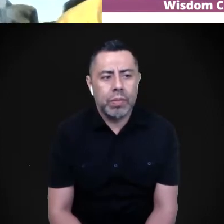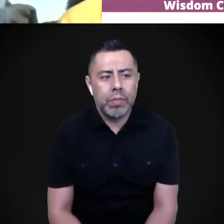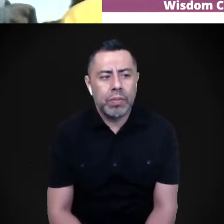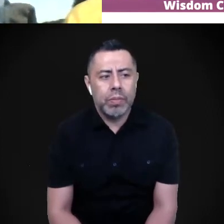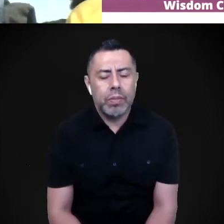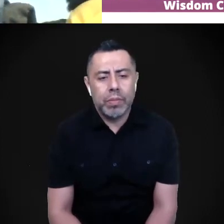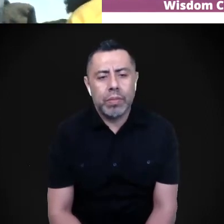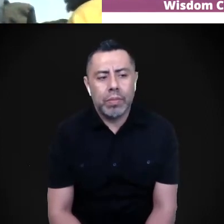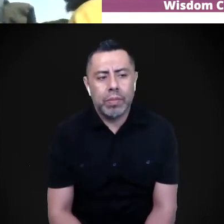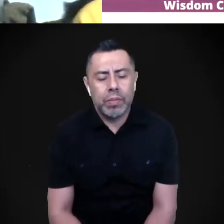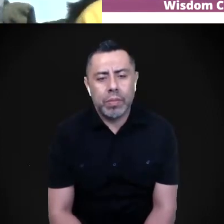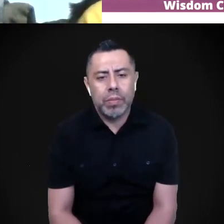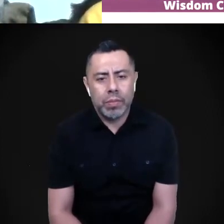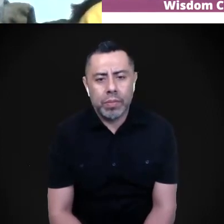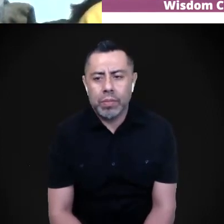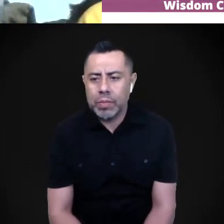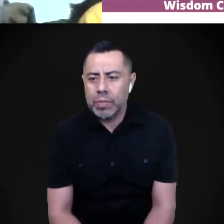don